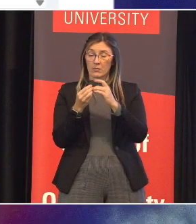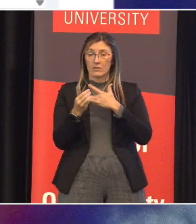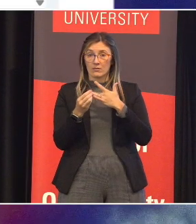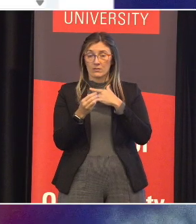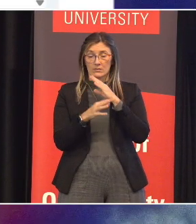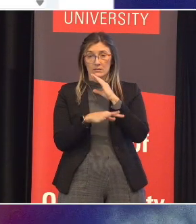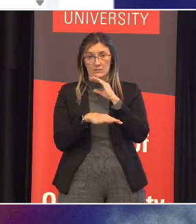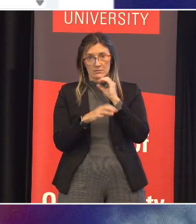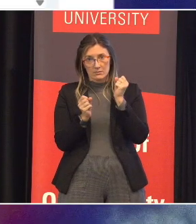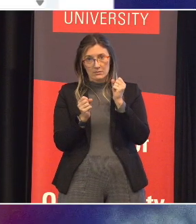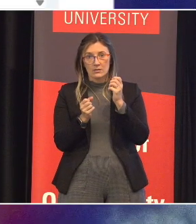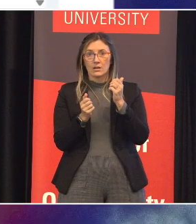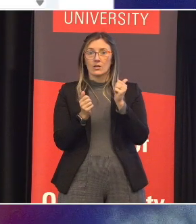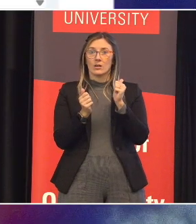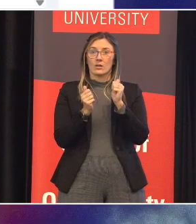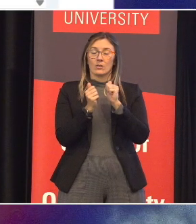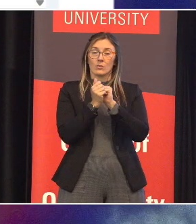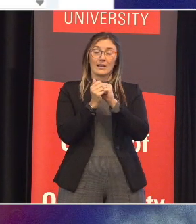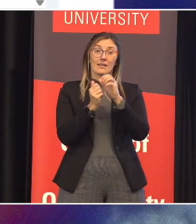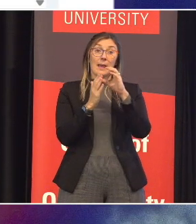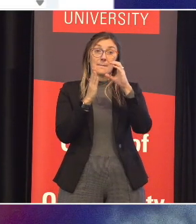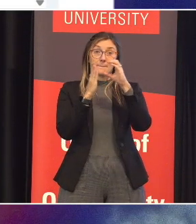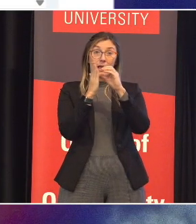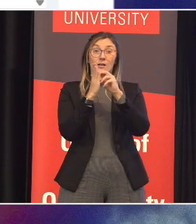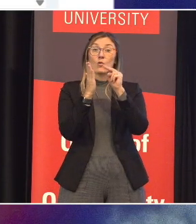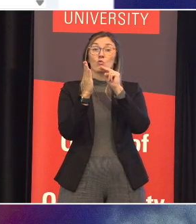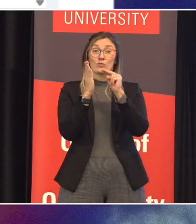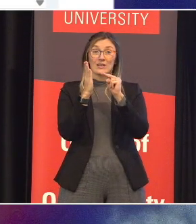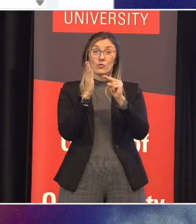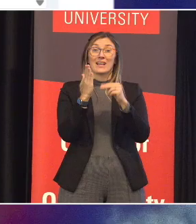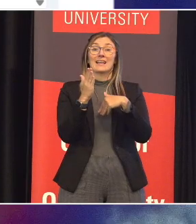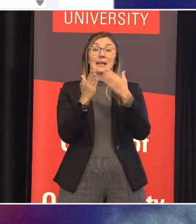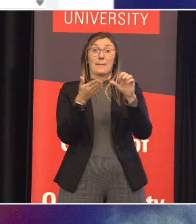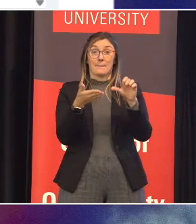through that content in the middle of a paragraph every time the page changes.